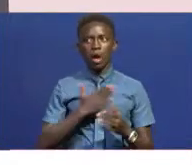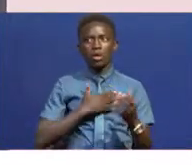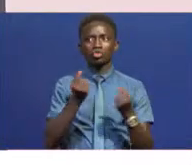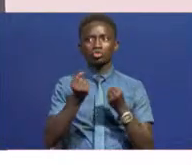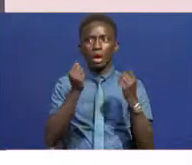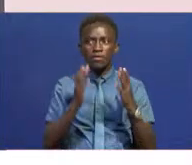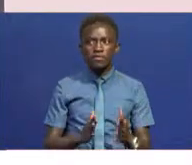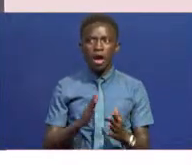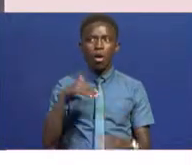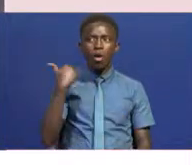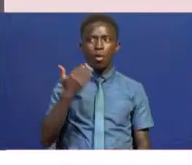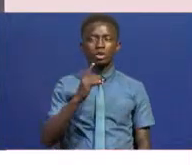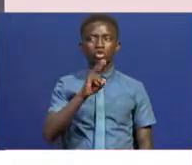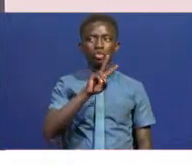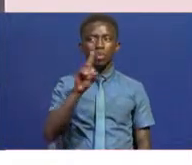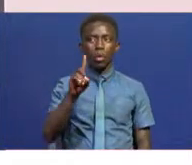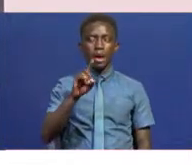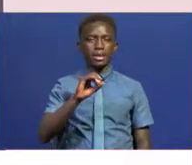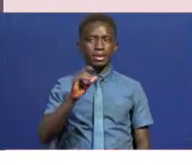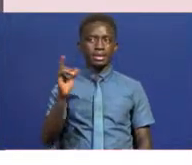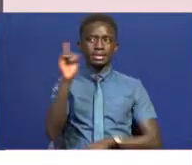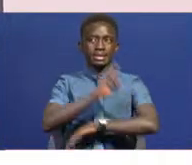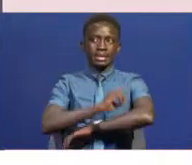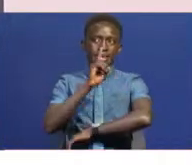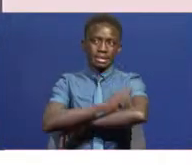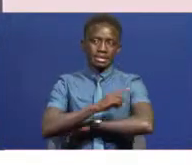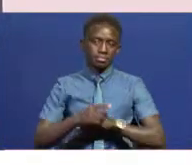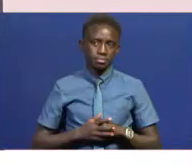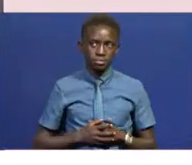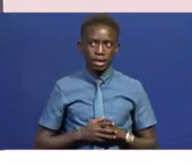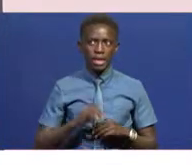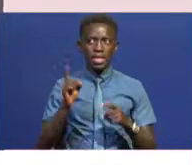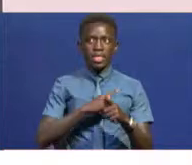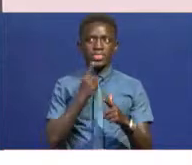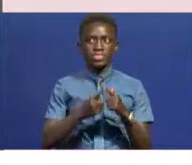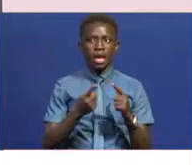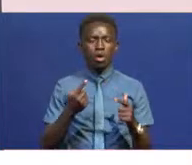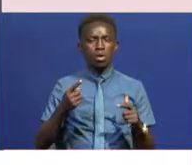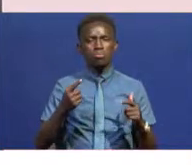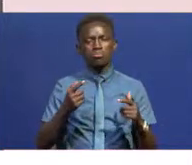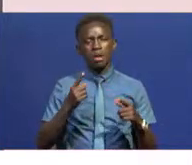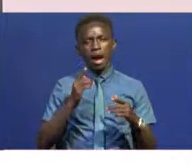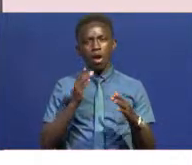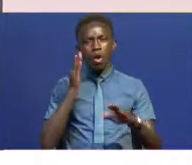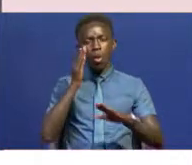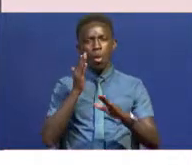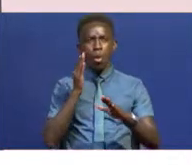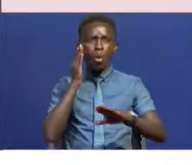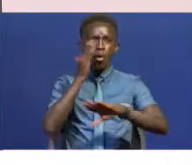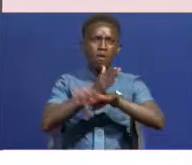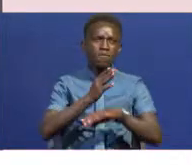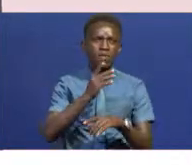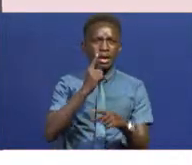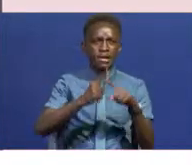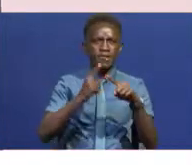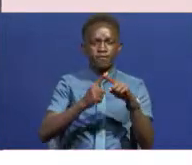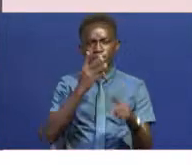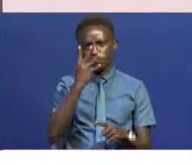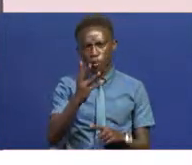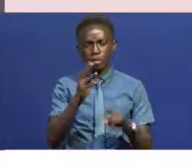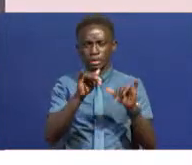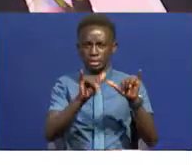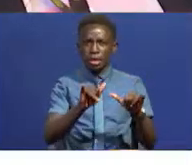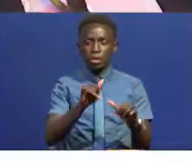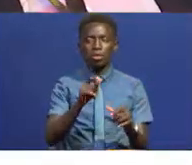schools we have, they train for 21 days. And then we stay for more than 4 years. After 4 years, you are told to